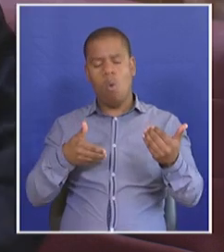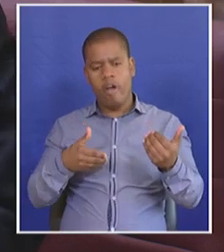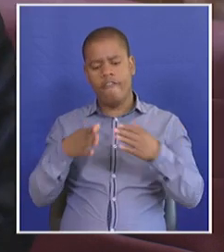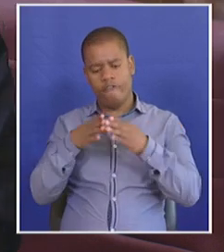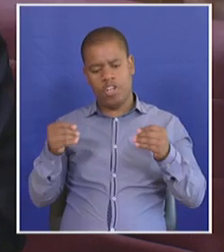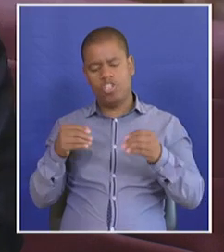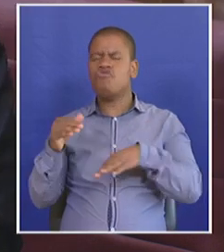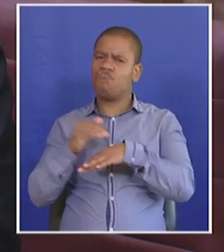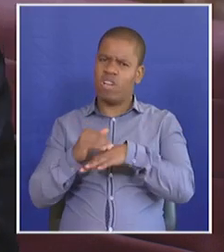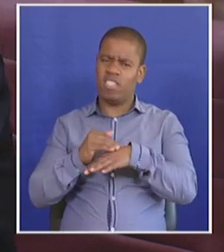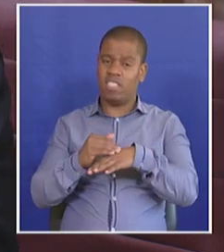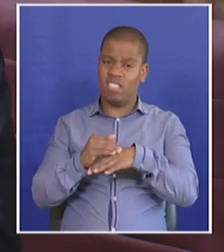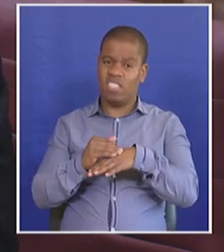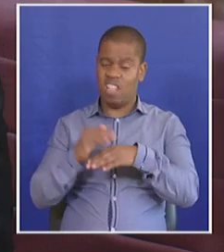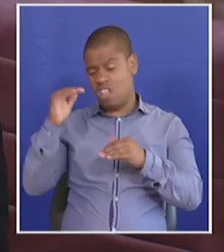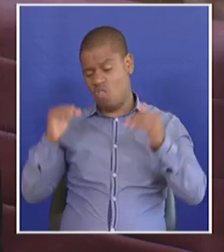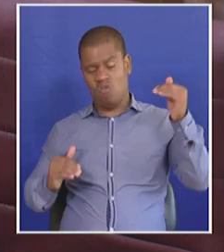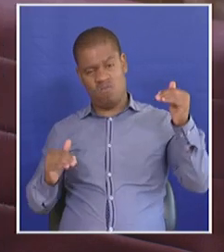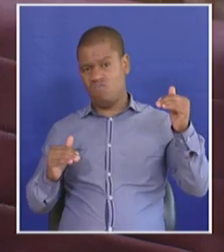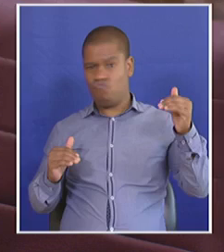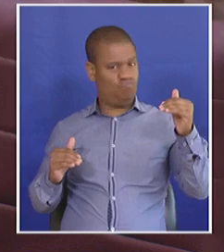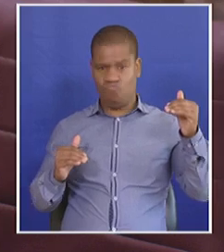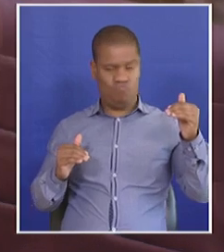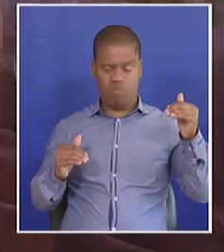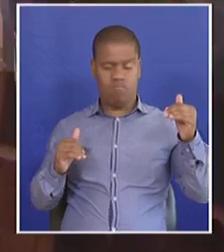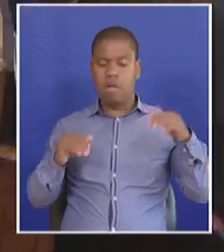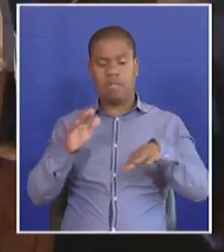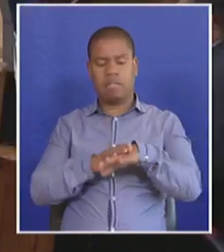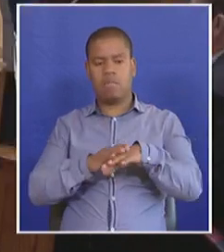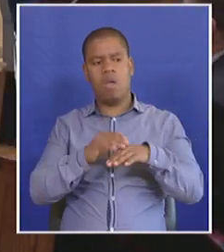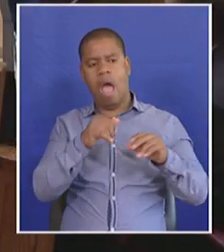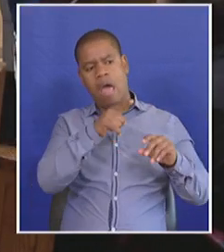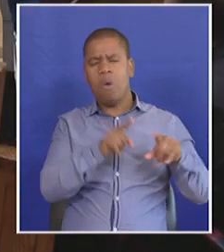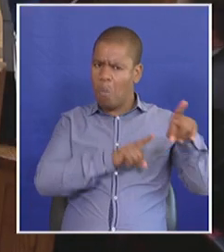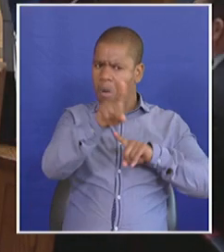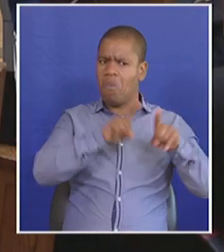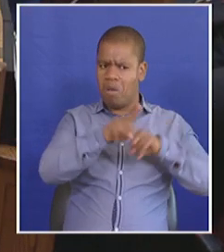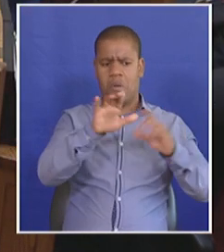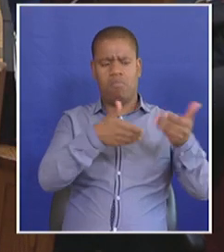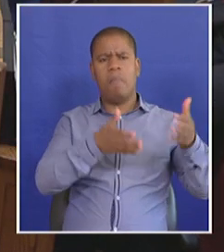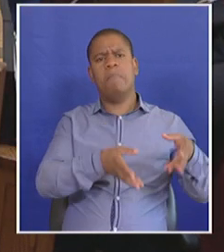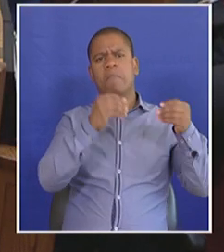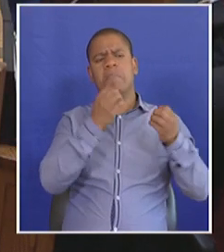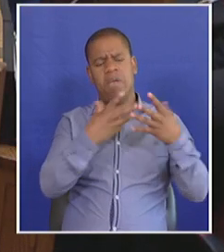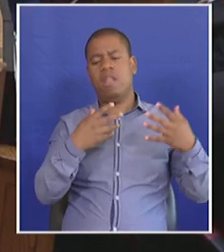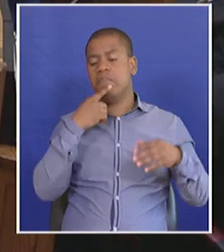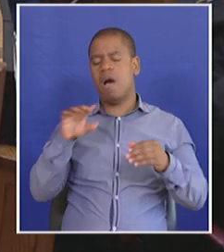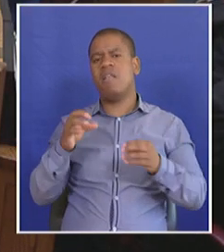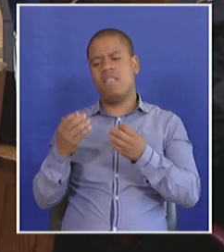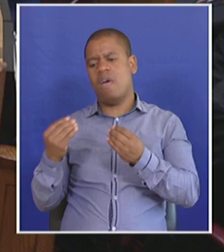is not equal to the proportion of the graduates. Thank you. Thank you very much, Honourable Deputy Minister.